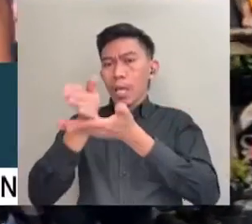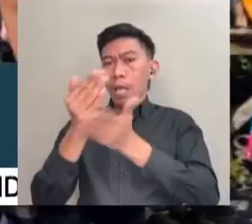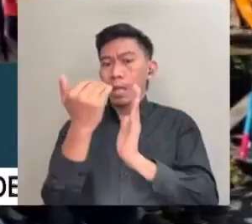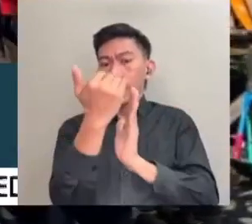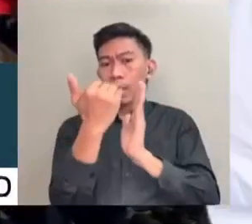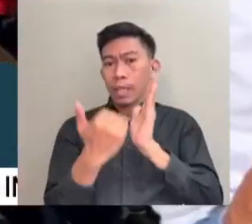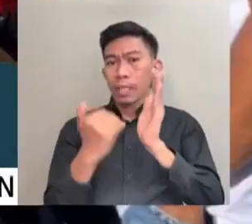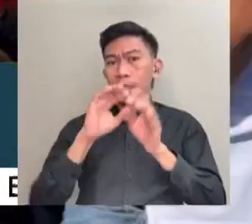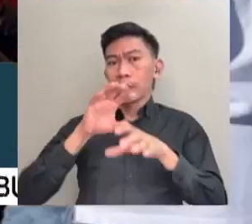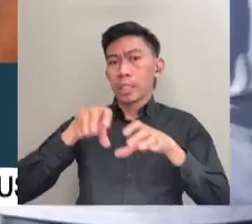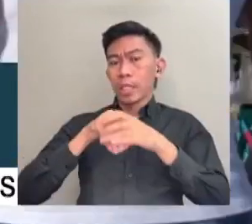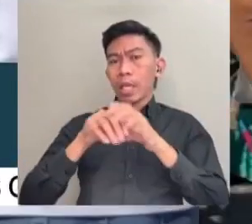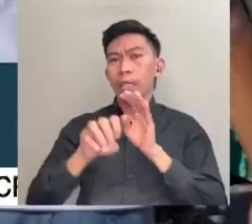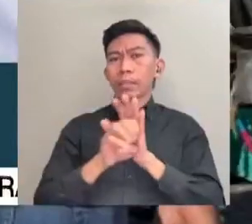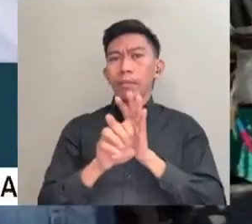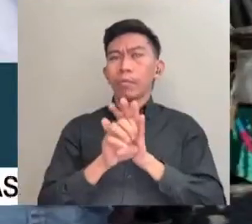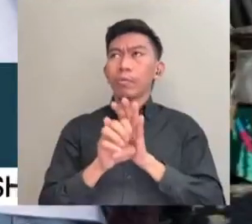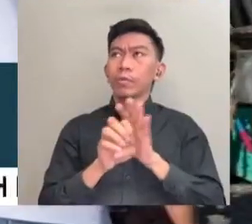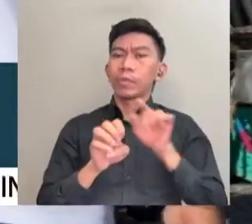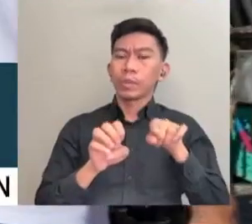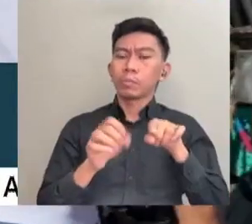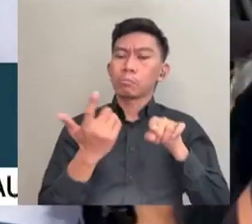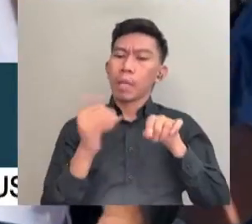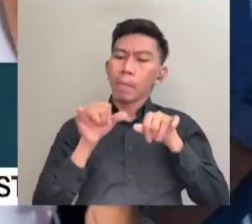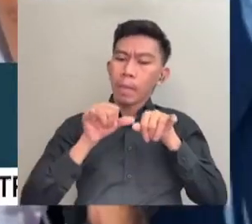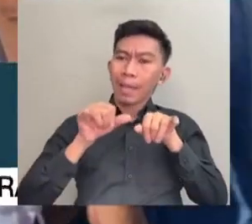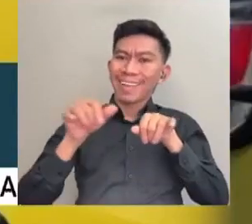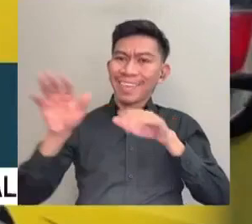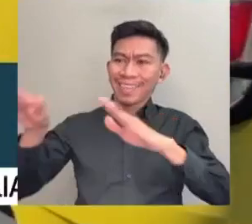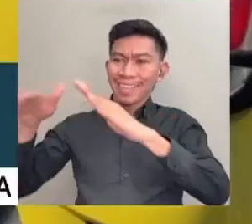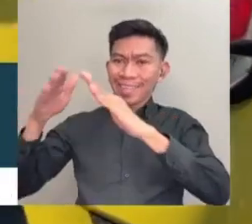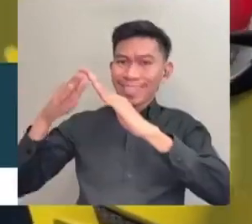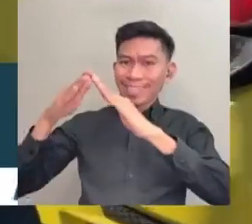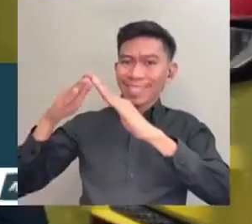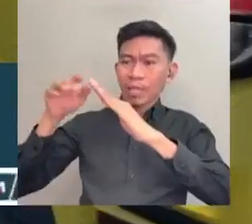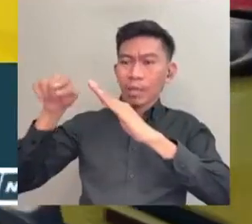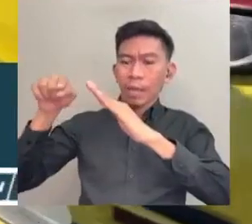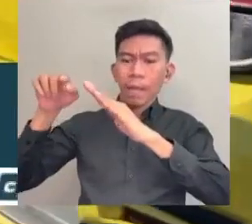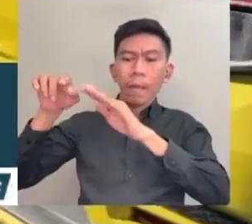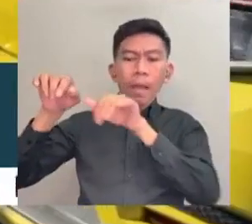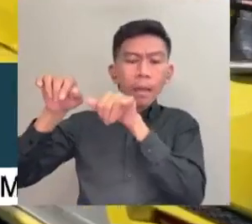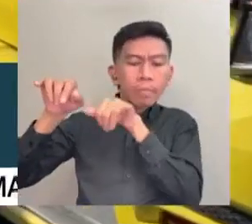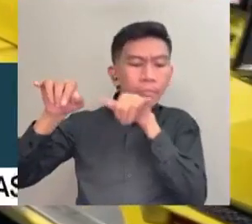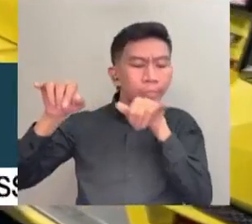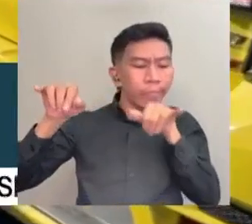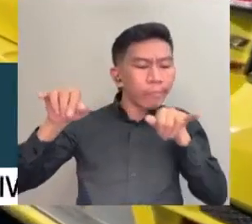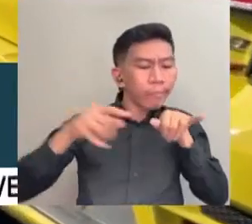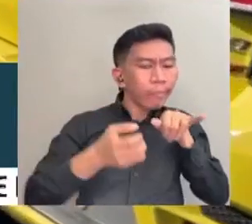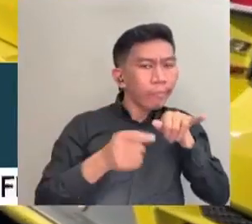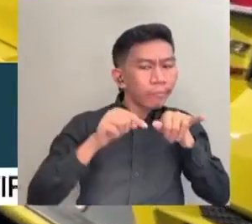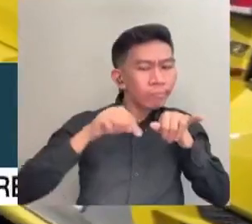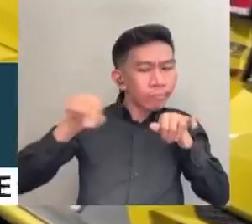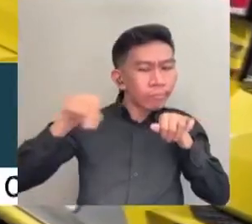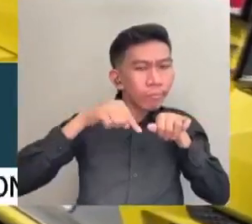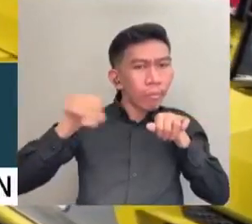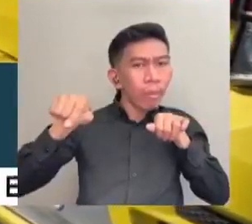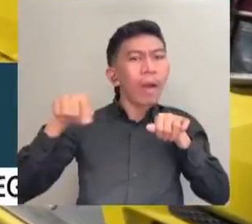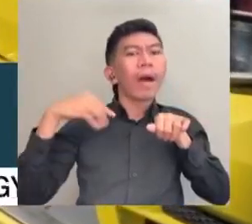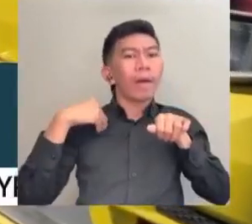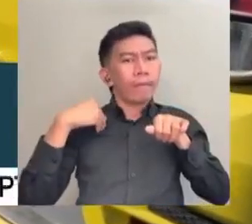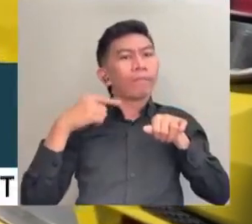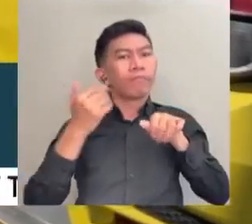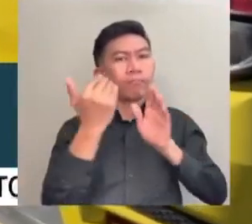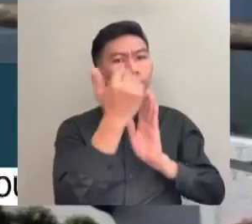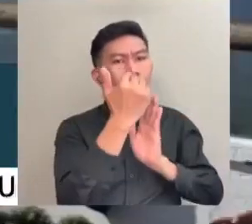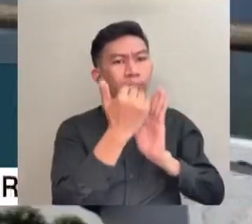like how far is it from the crater of the Mayon volcano. So I see some of these